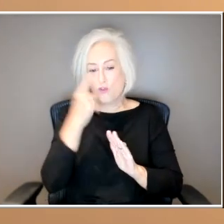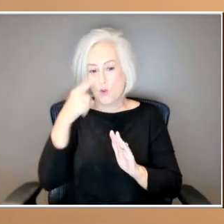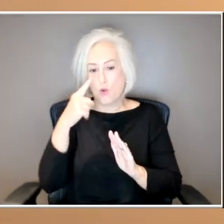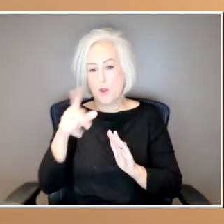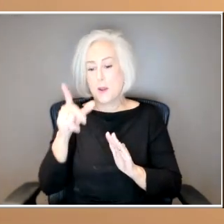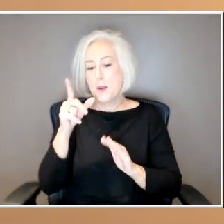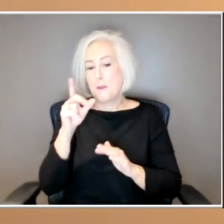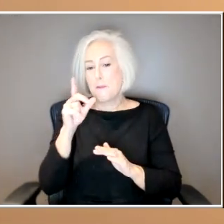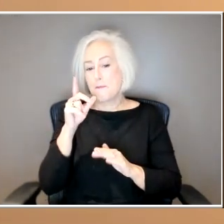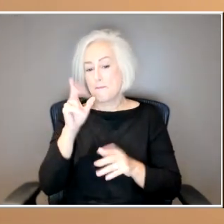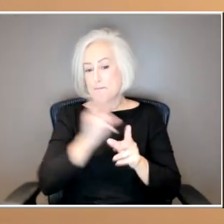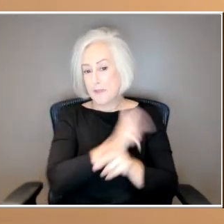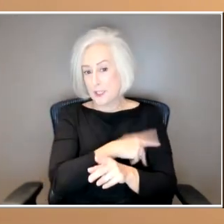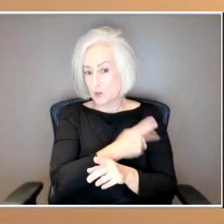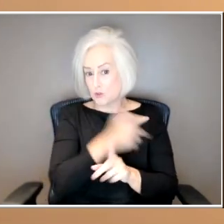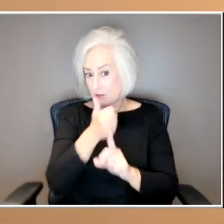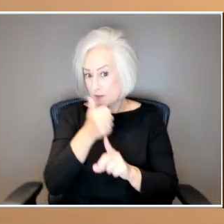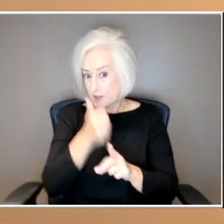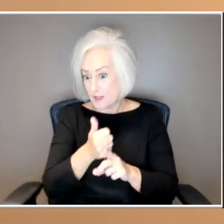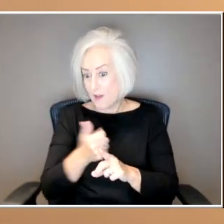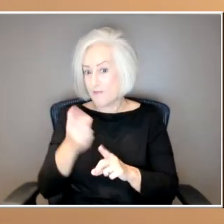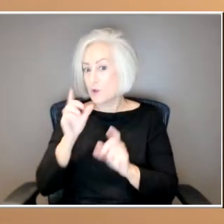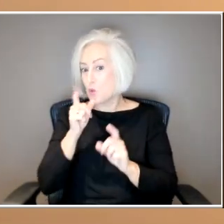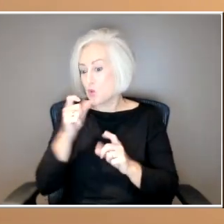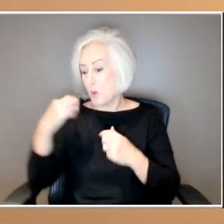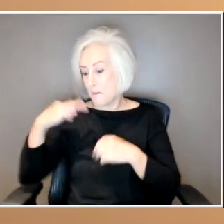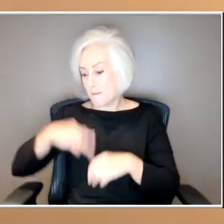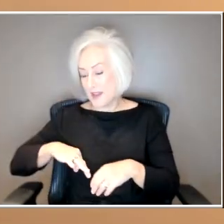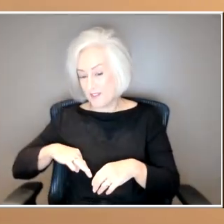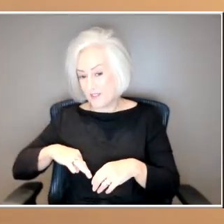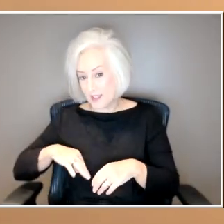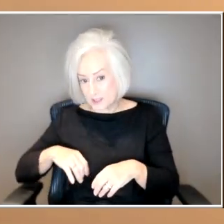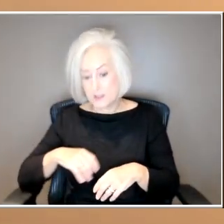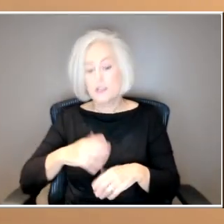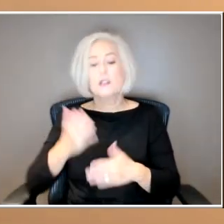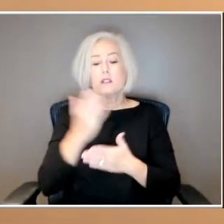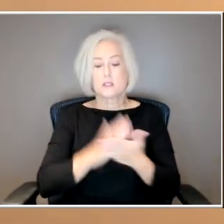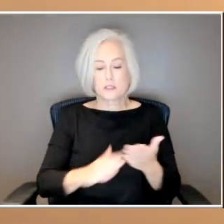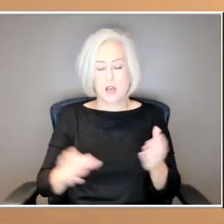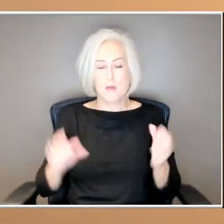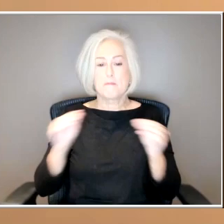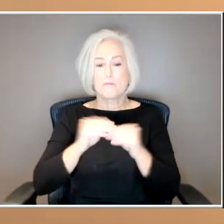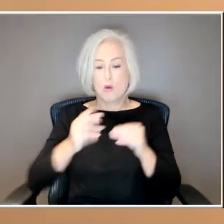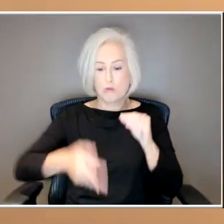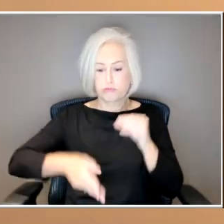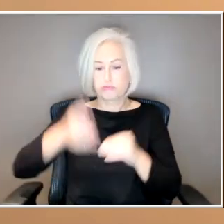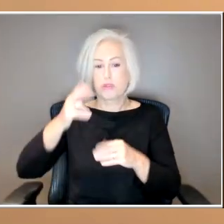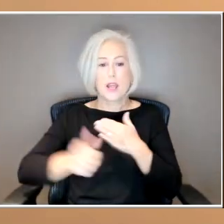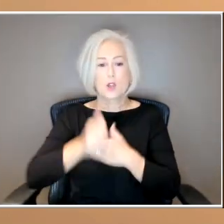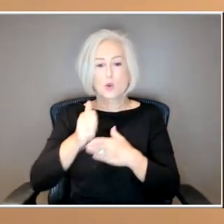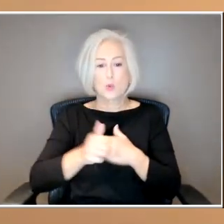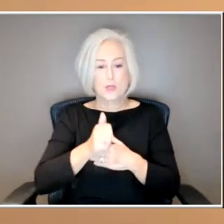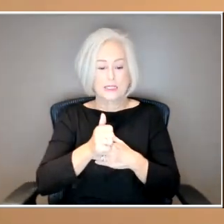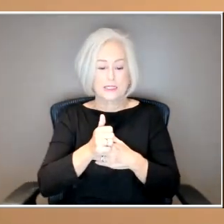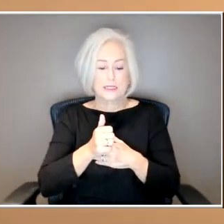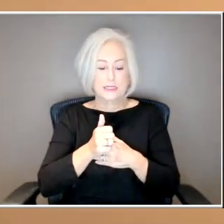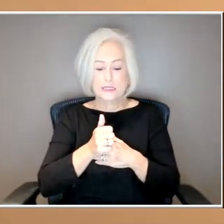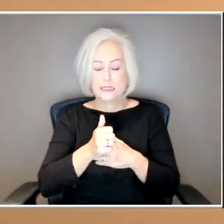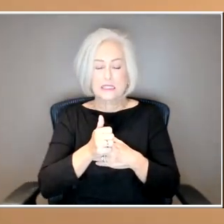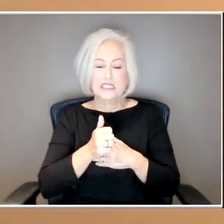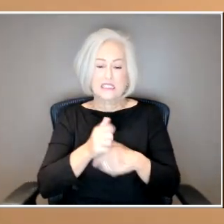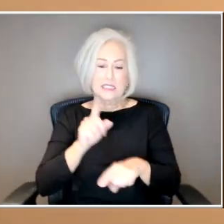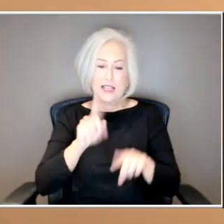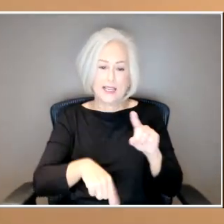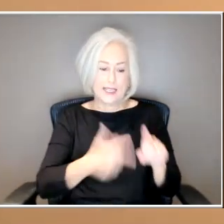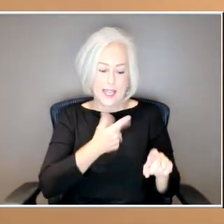consider risk-reducing mastectomy. There are women who are at slightly elevated risks of breast cancer who would not qualify because, as you said, the